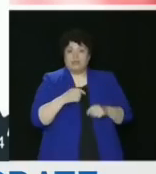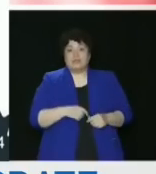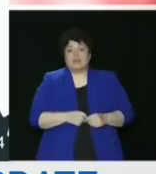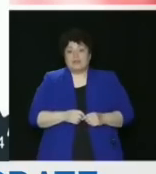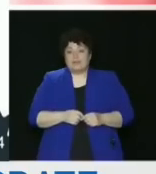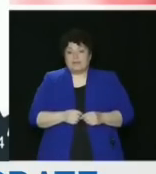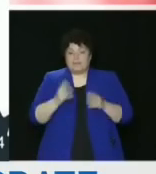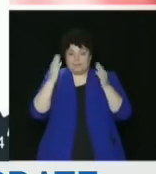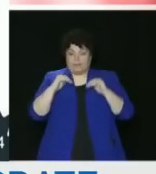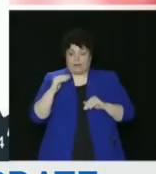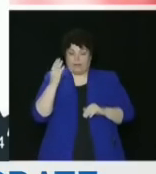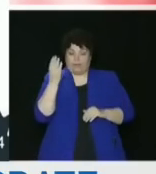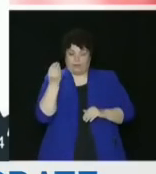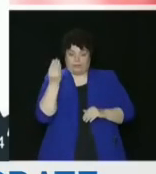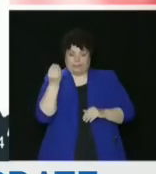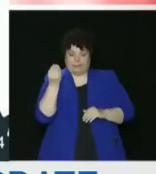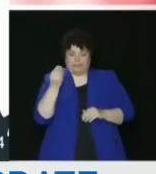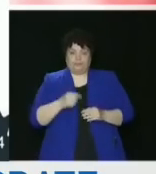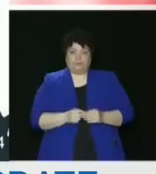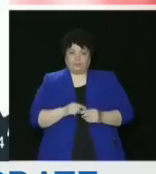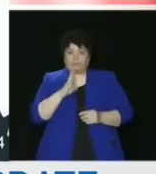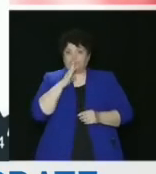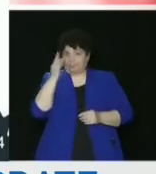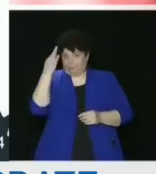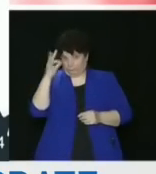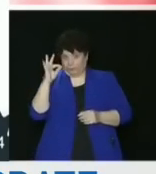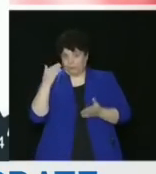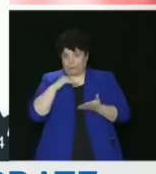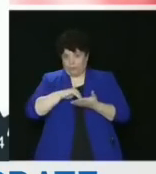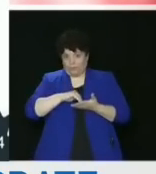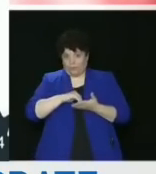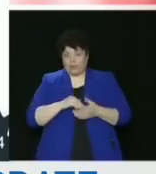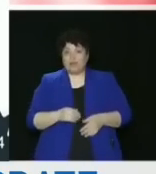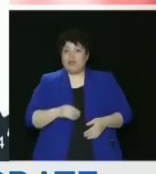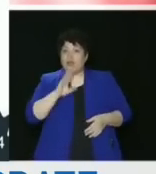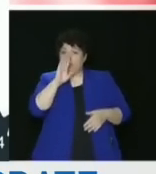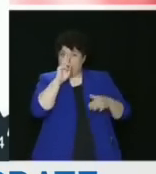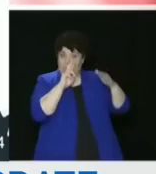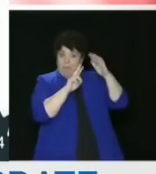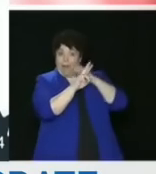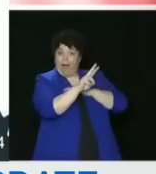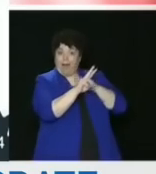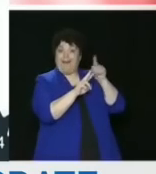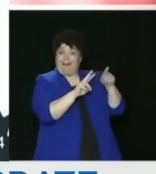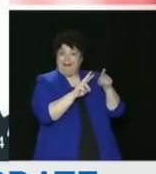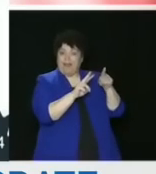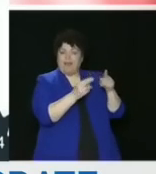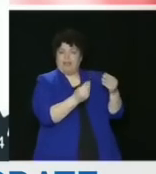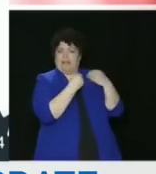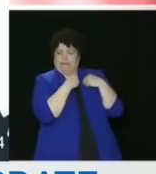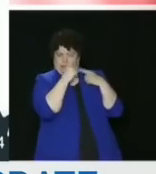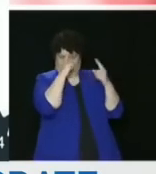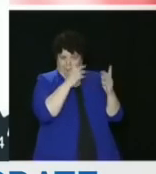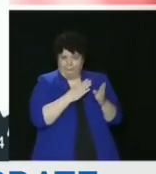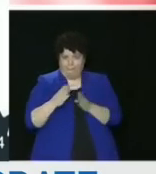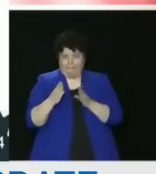Diapositive 14. Slide 14. While modeling can give us targets for